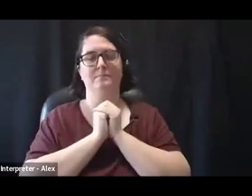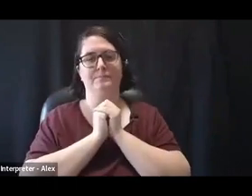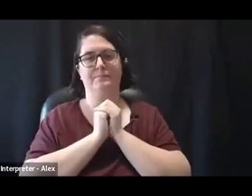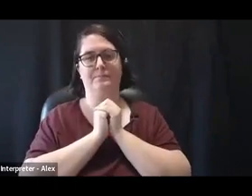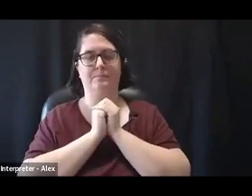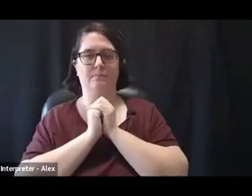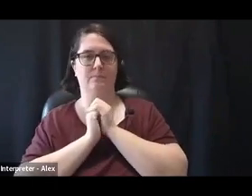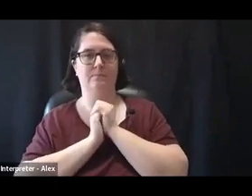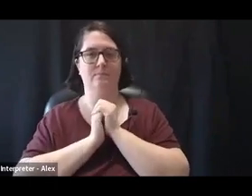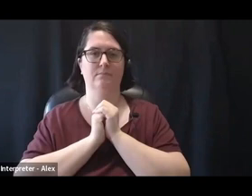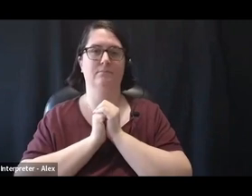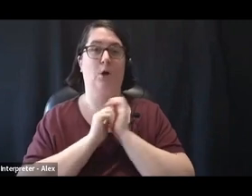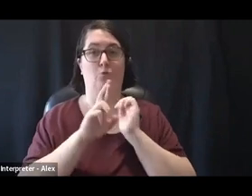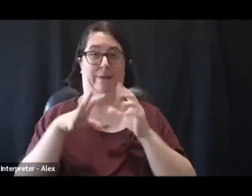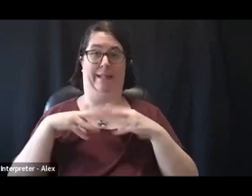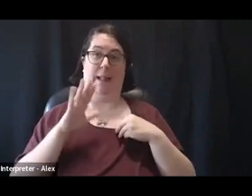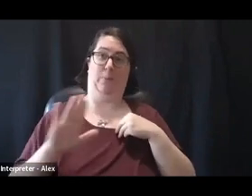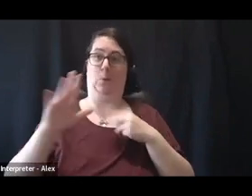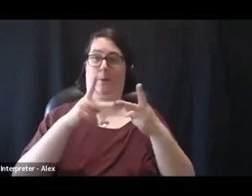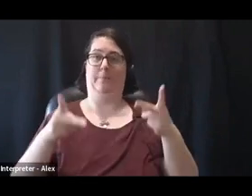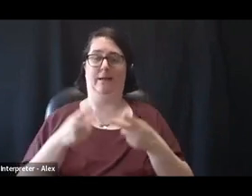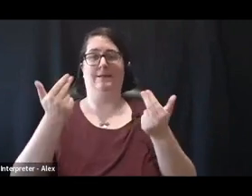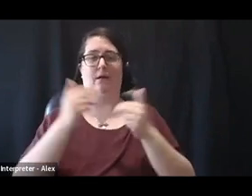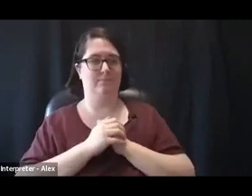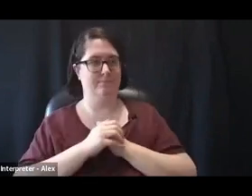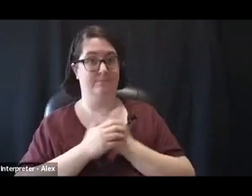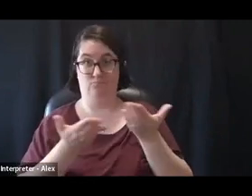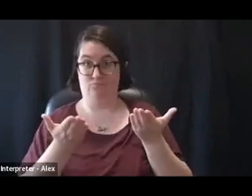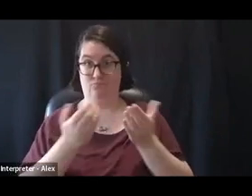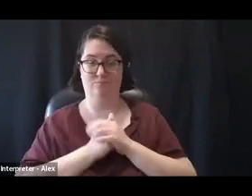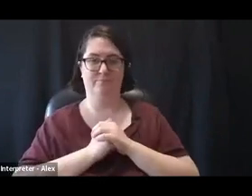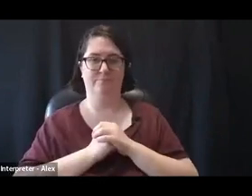this panel. If there is there anyone who would like to jump in?